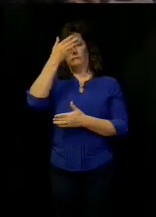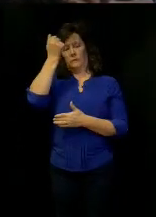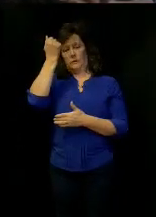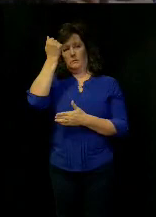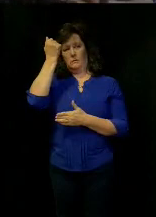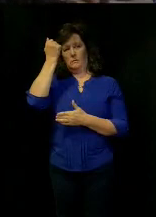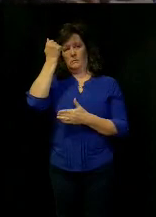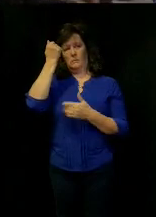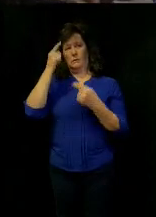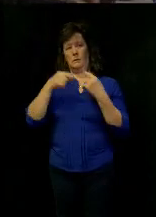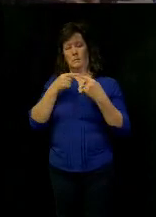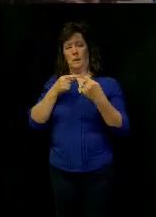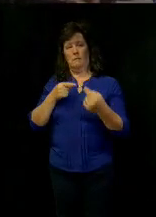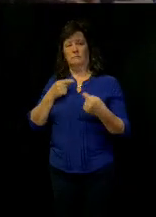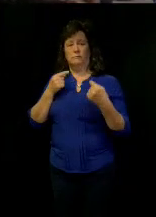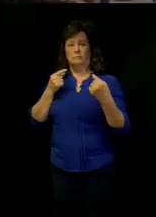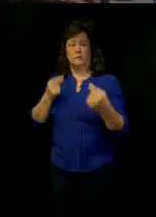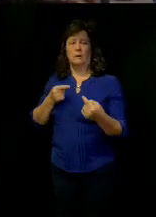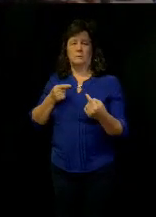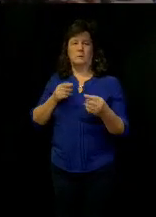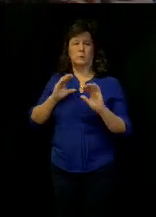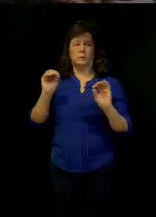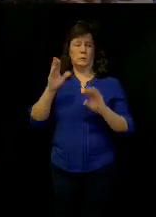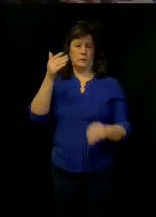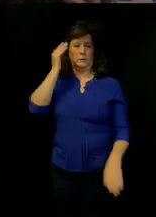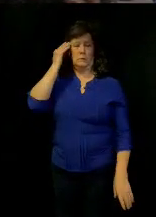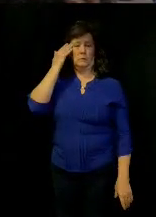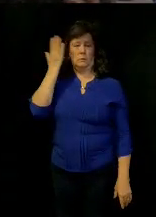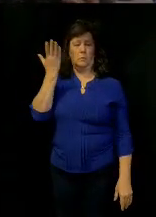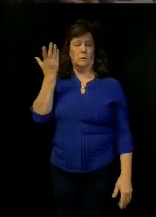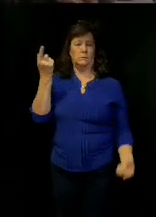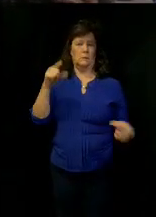the struggles behind the scene that no one knows, right?